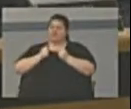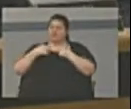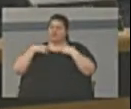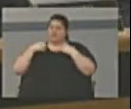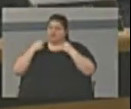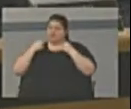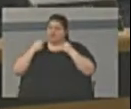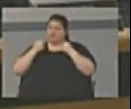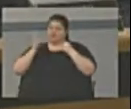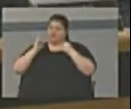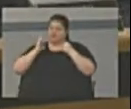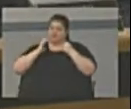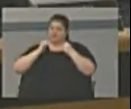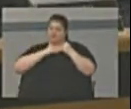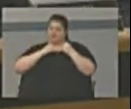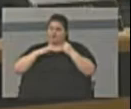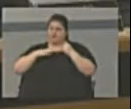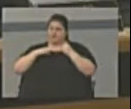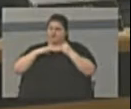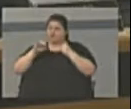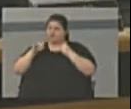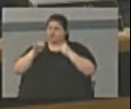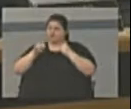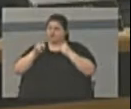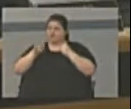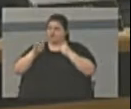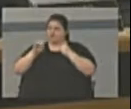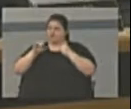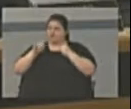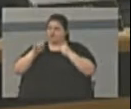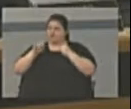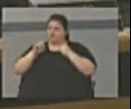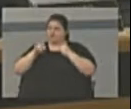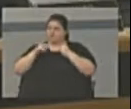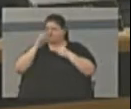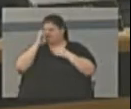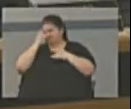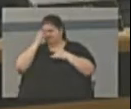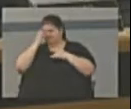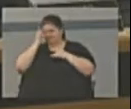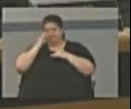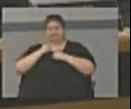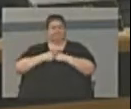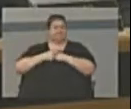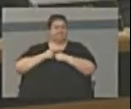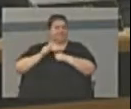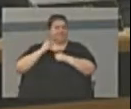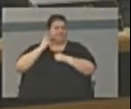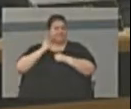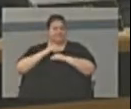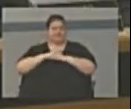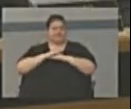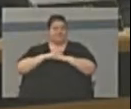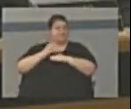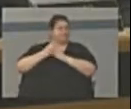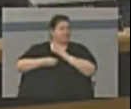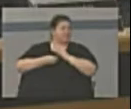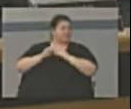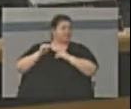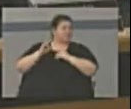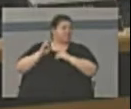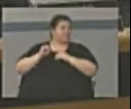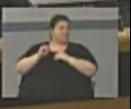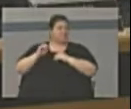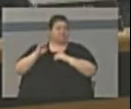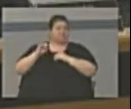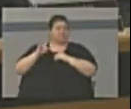member Robinson. Also, Jan's birthday today. We want to wish her the very best. As well, as you can see, the front table, we're missing Mrs. Mills and Mrs. Crook. We